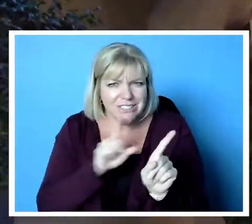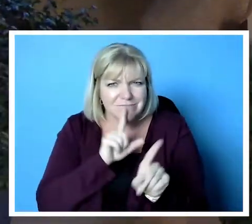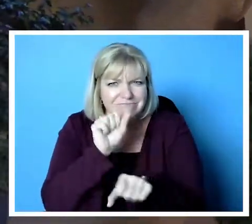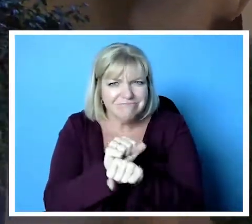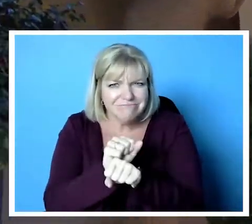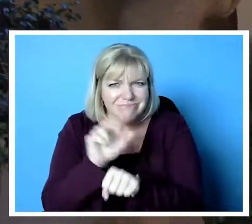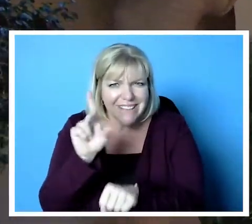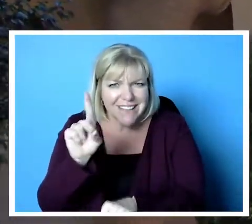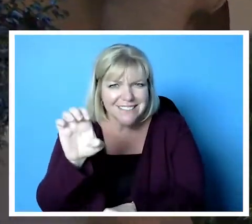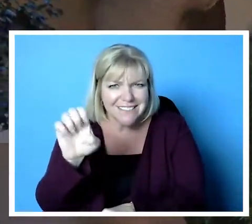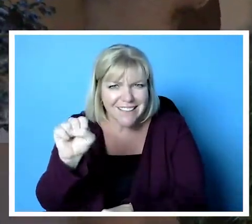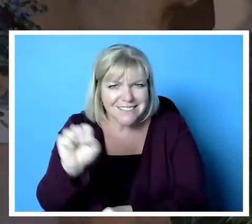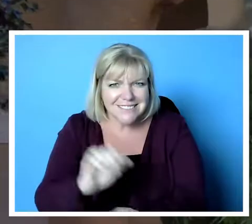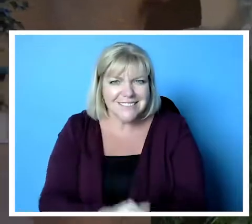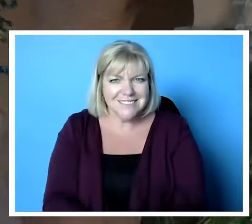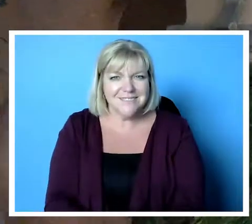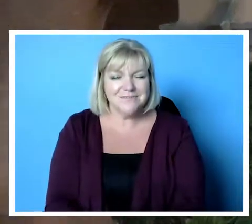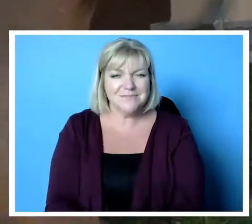does.